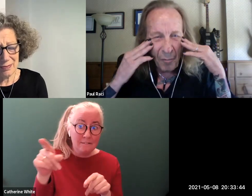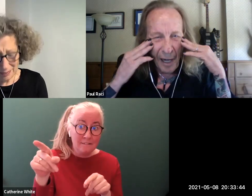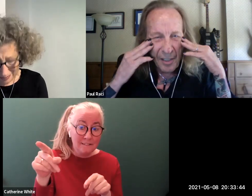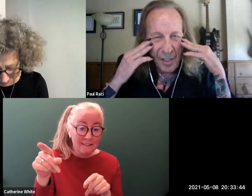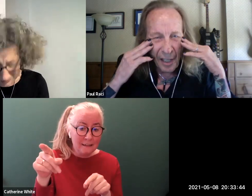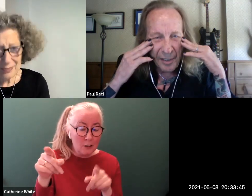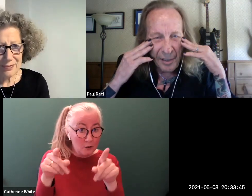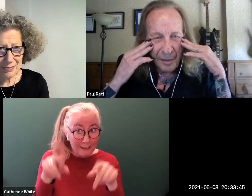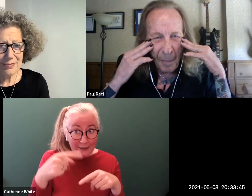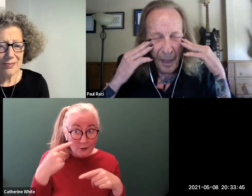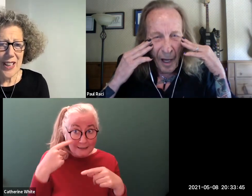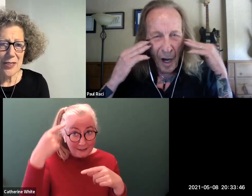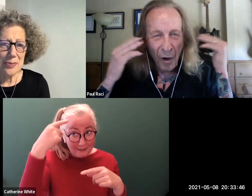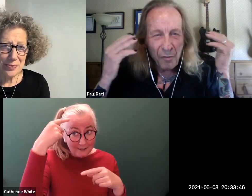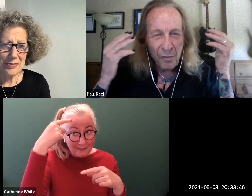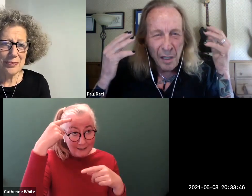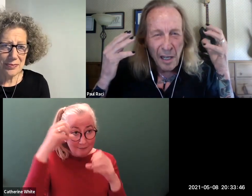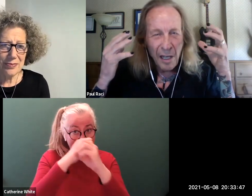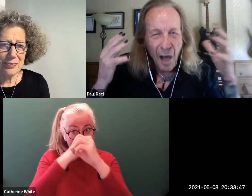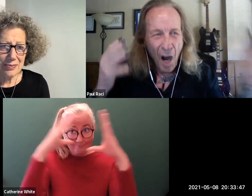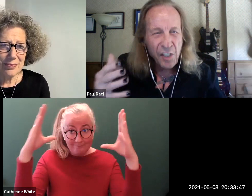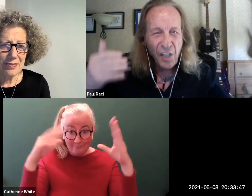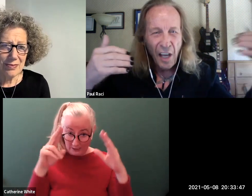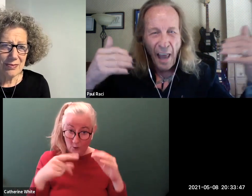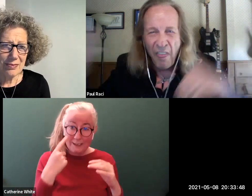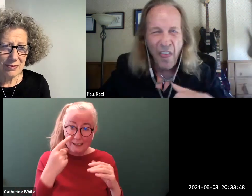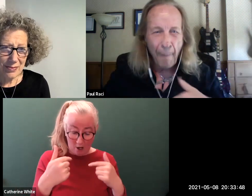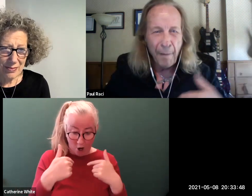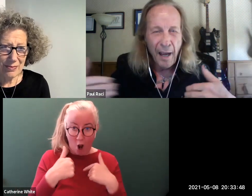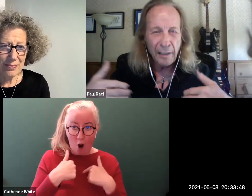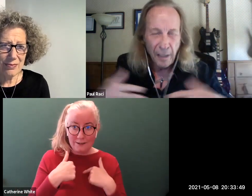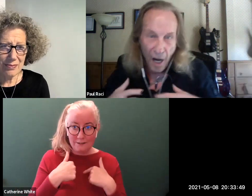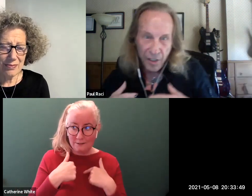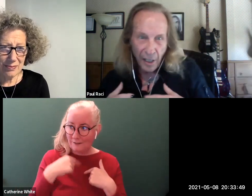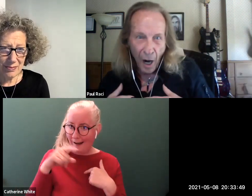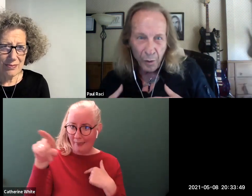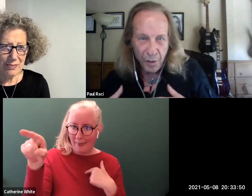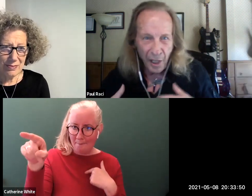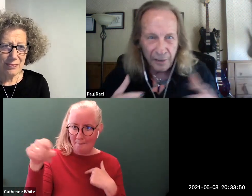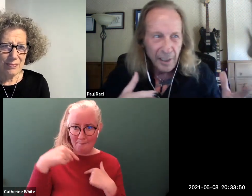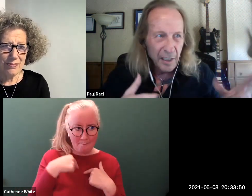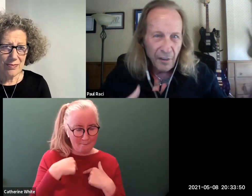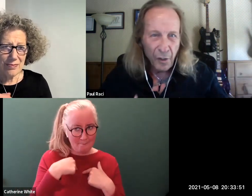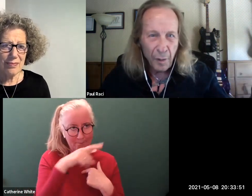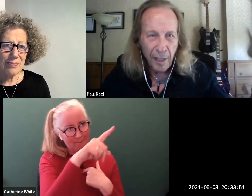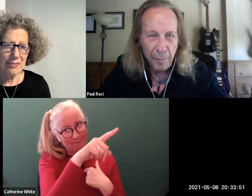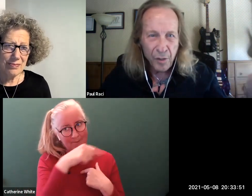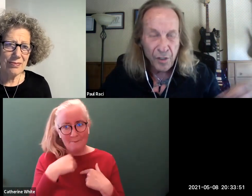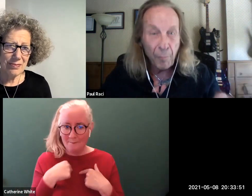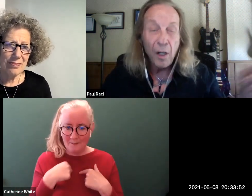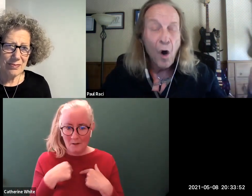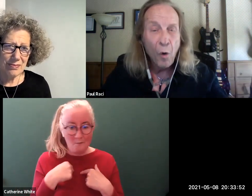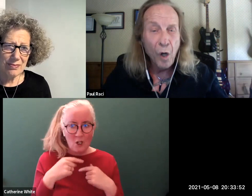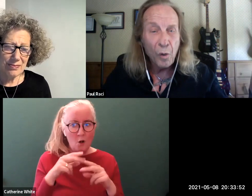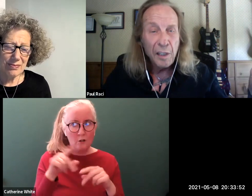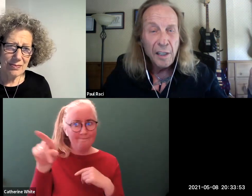the mindset of us and them and us and ours, and they're not to be trusted.